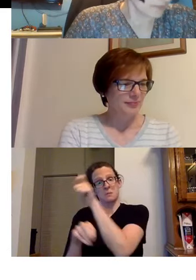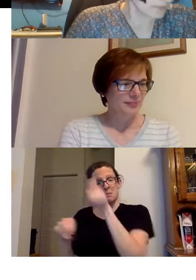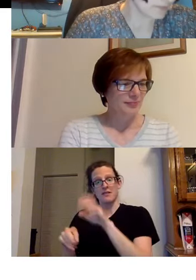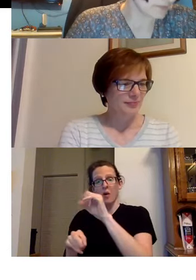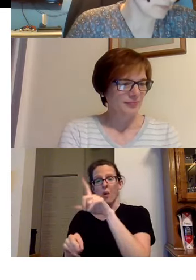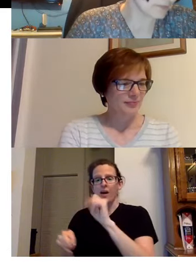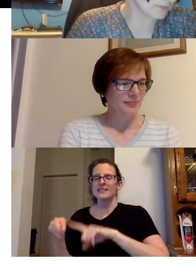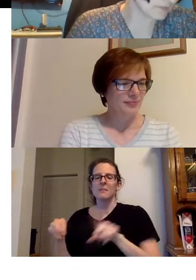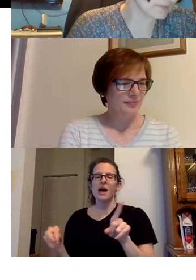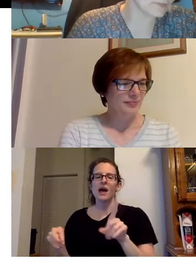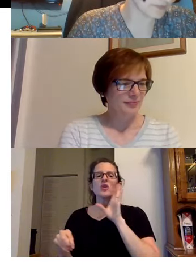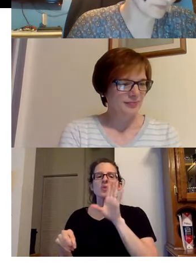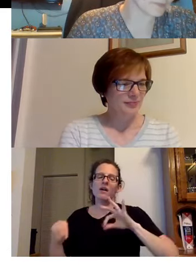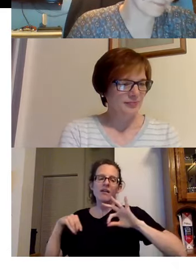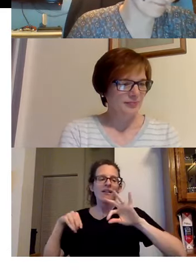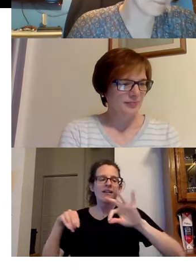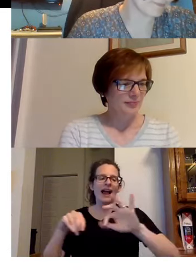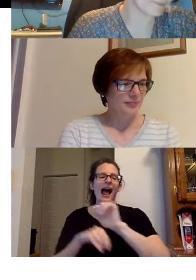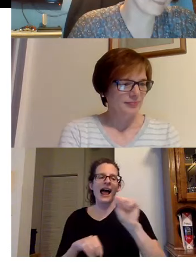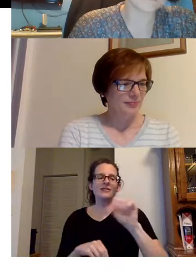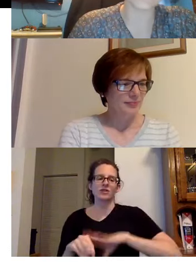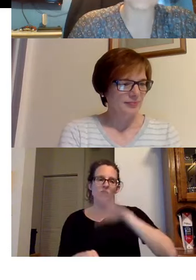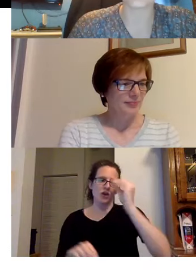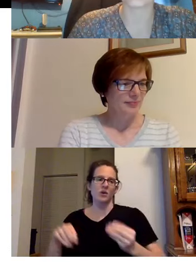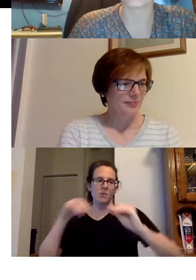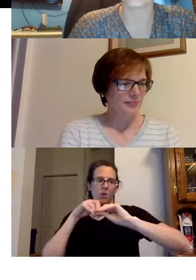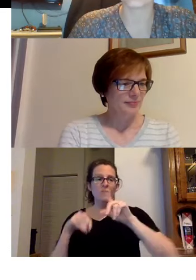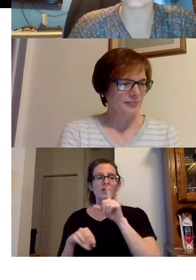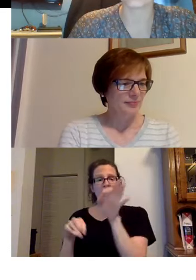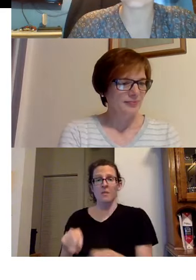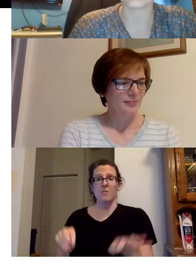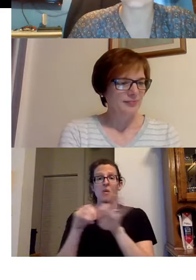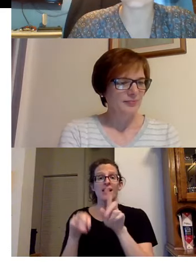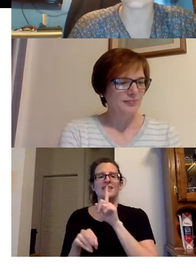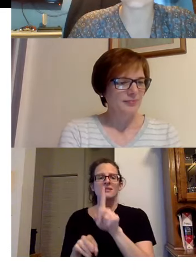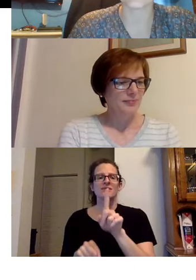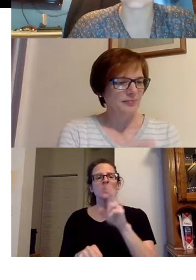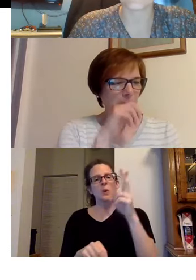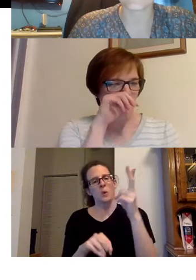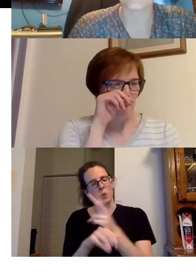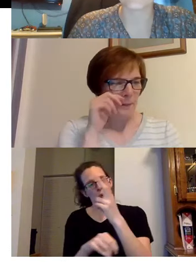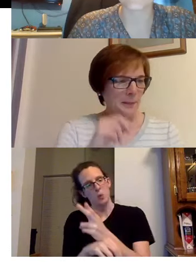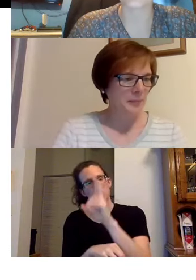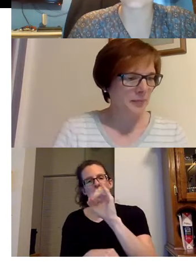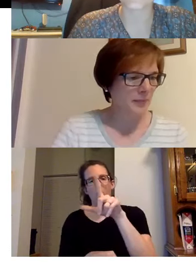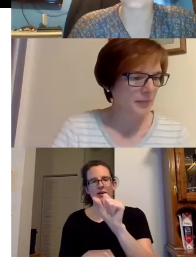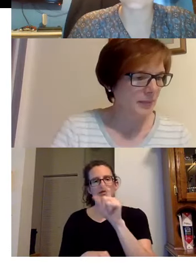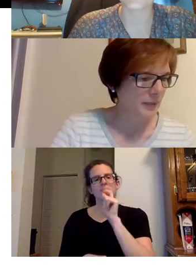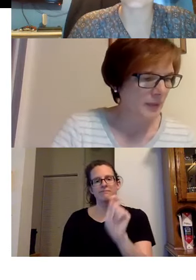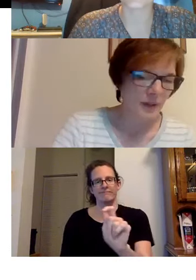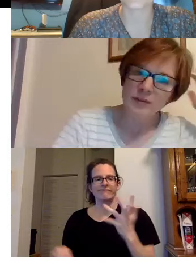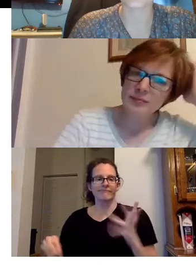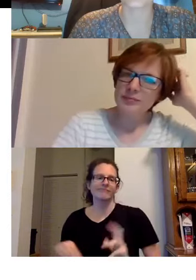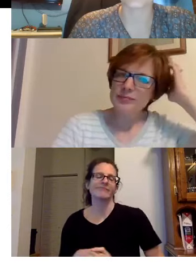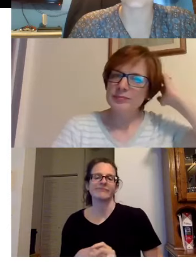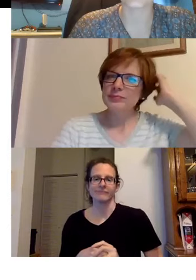pick up on those things as you learn more. The important thing right now is just to use them. There